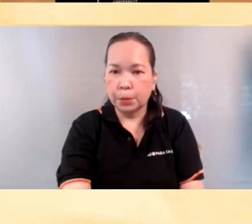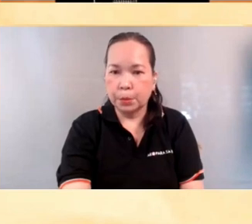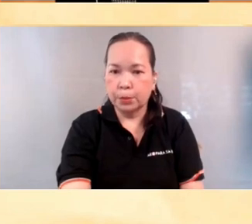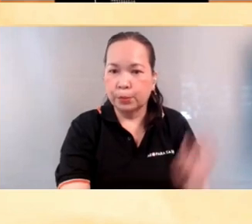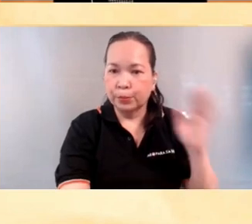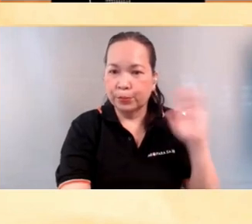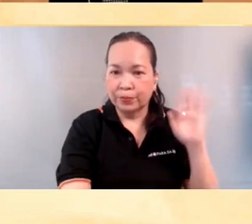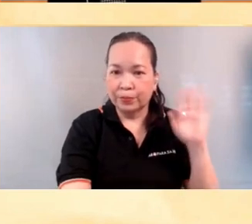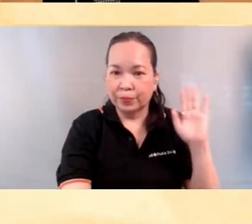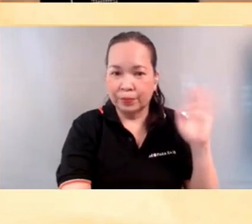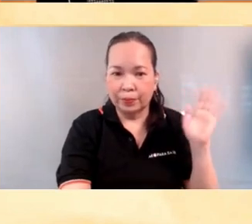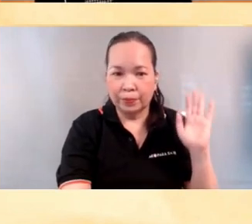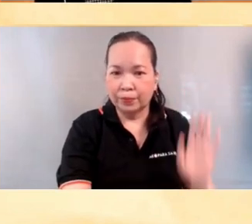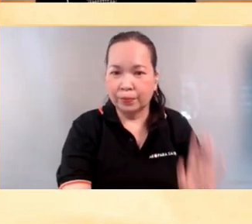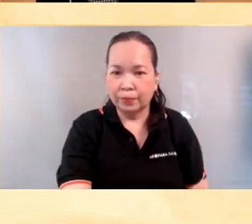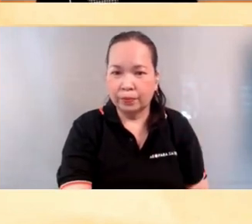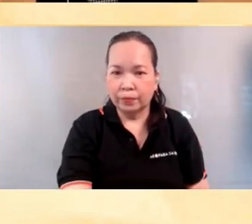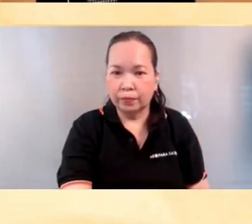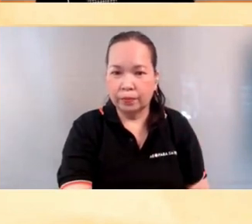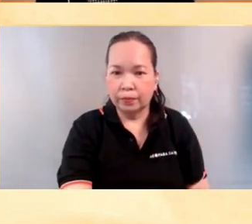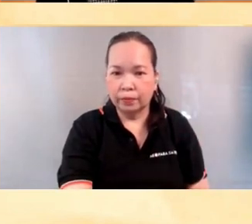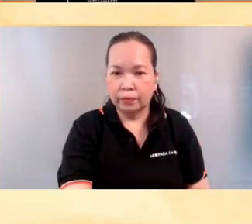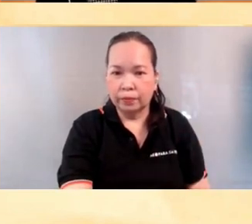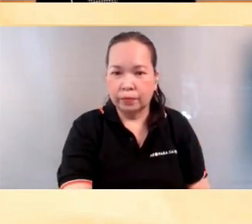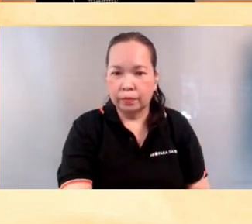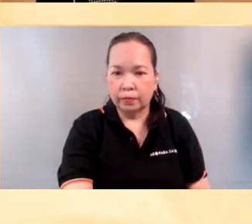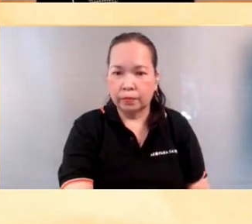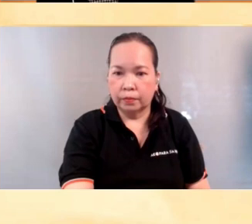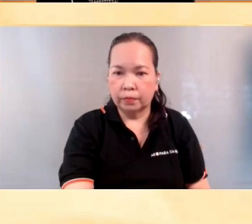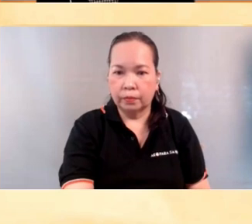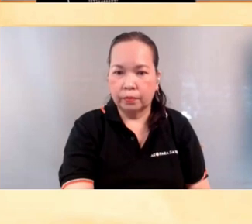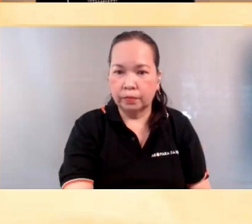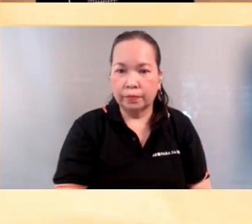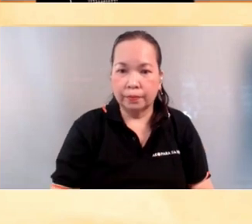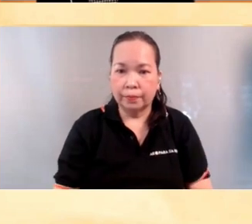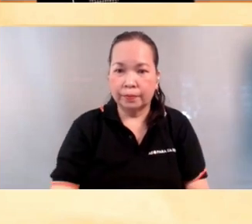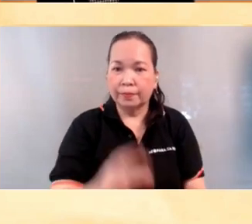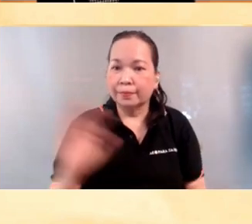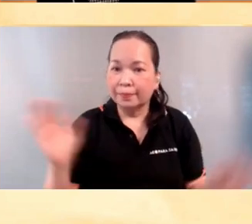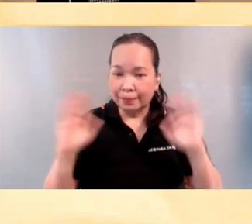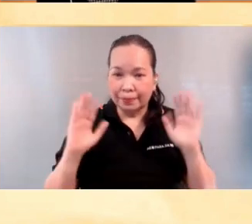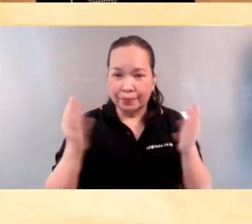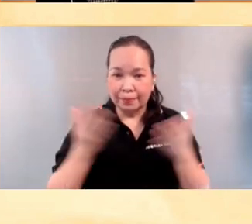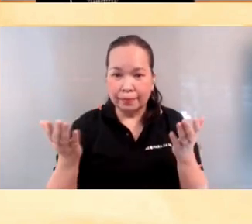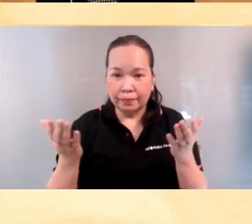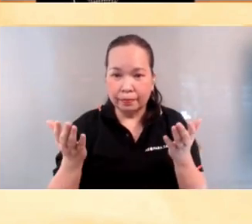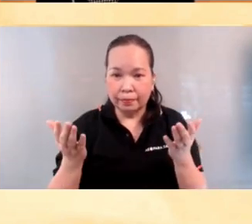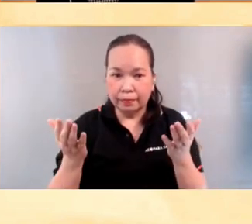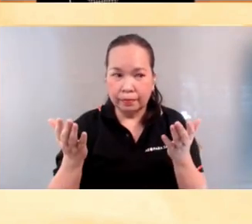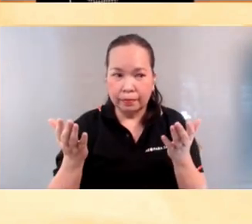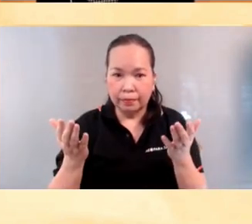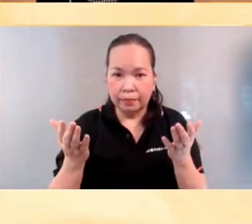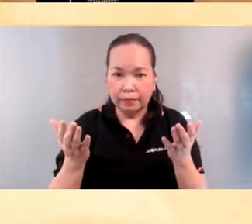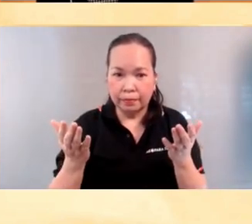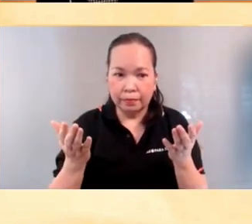Hello, everyone, and welcome to the 15th Ako Para sa Bata, I Am for the Child conference. I am